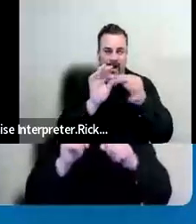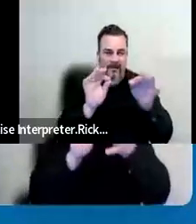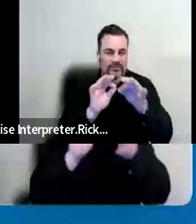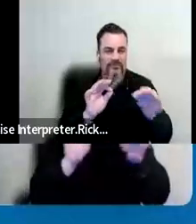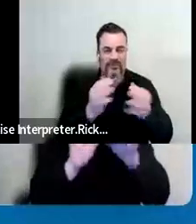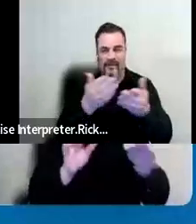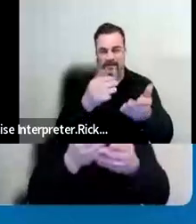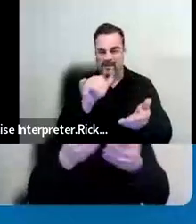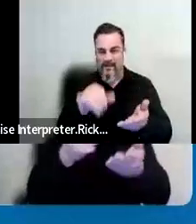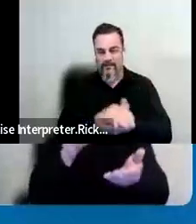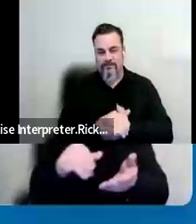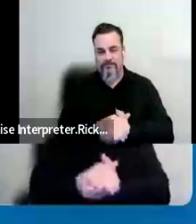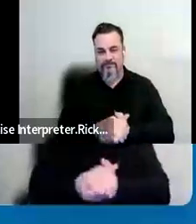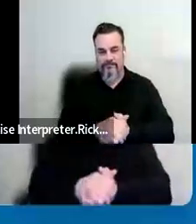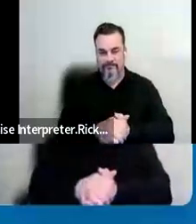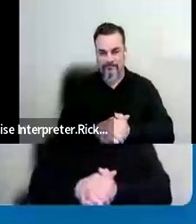and things like that.